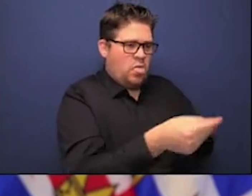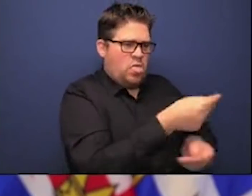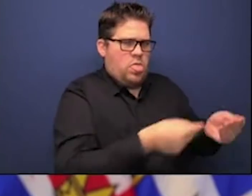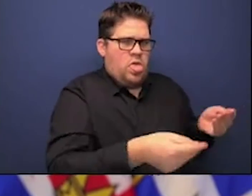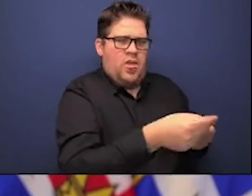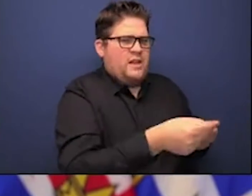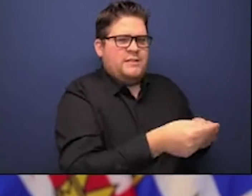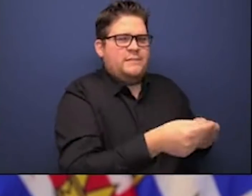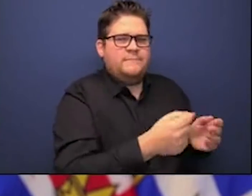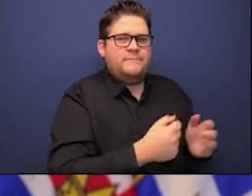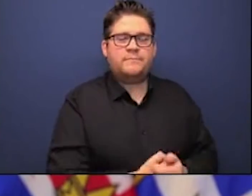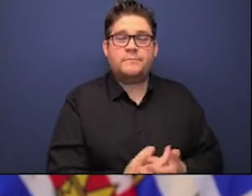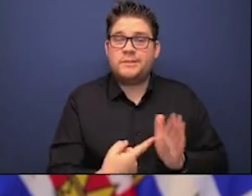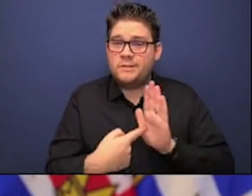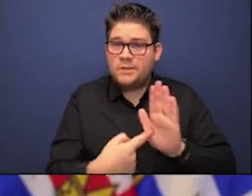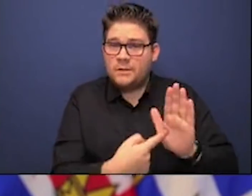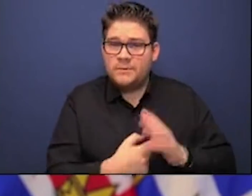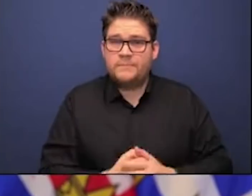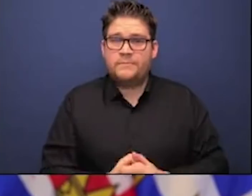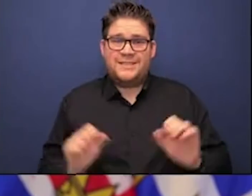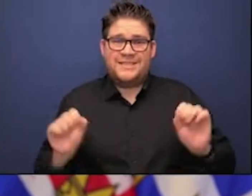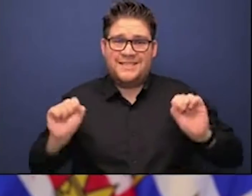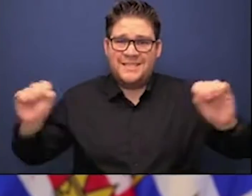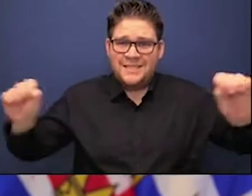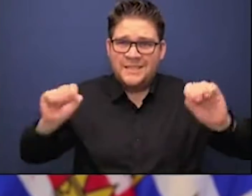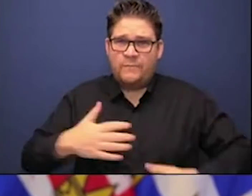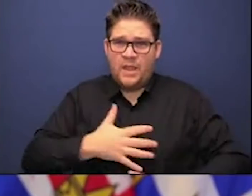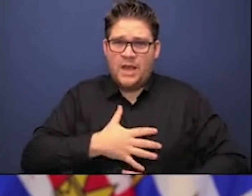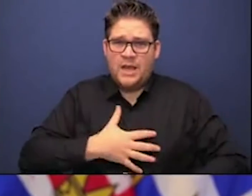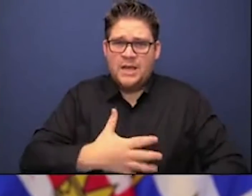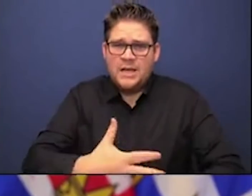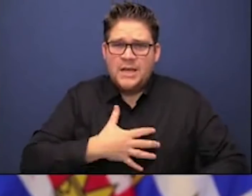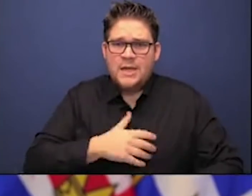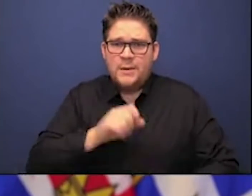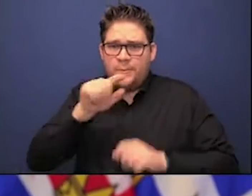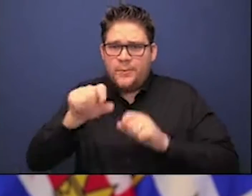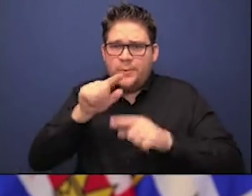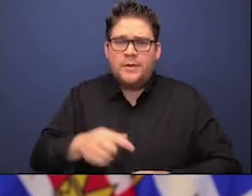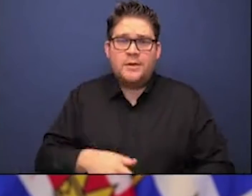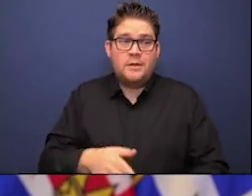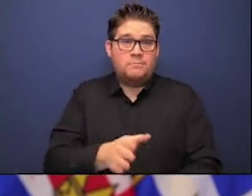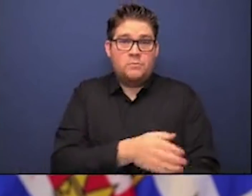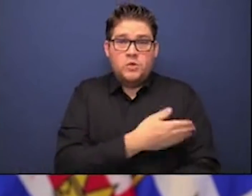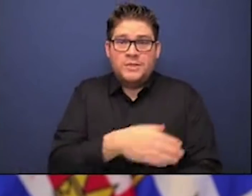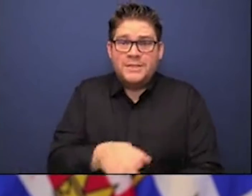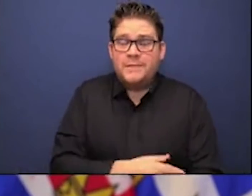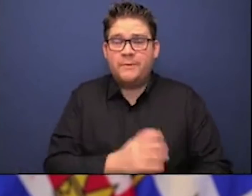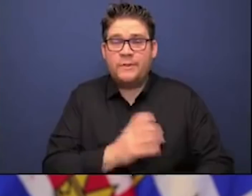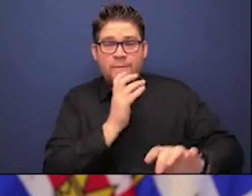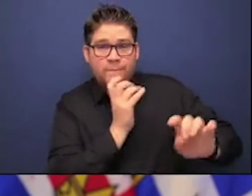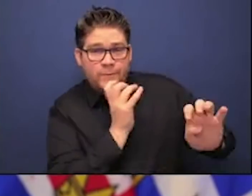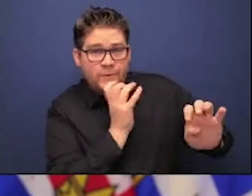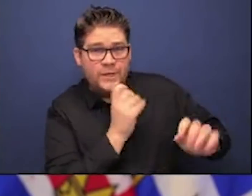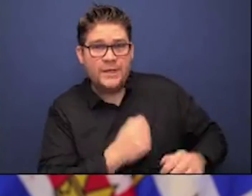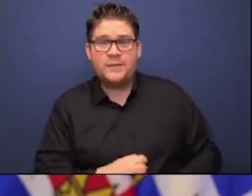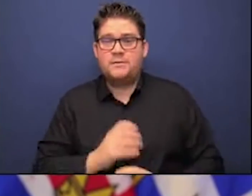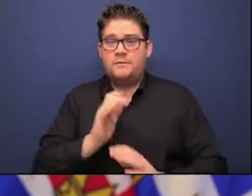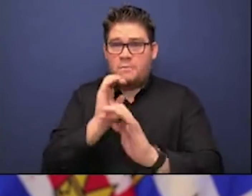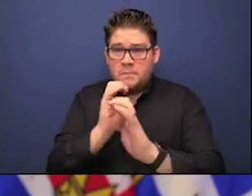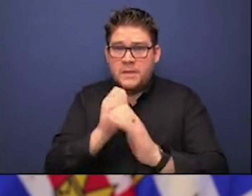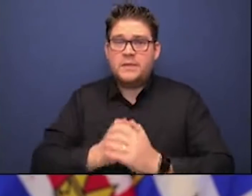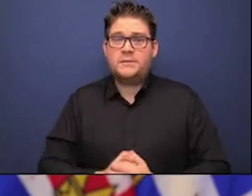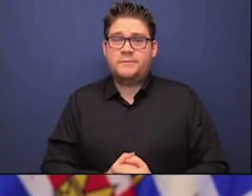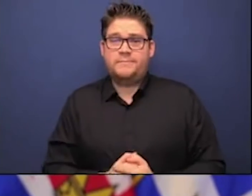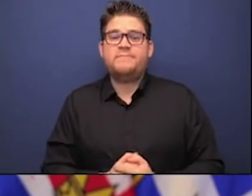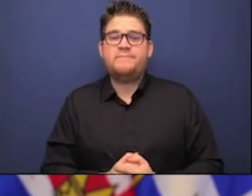activities, playing instruments or singing, and other activities. I am incredibly proud of how our